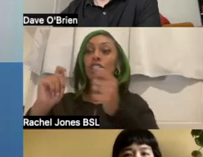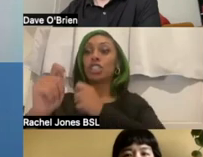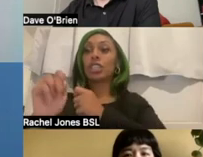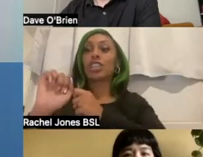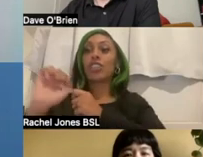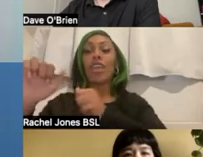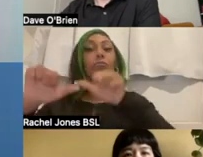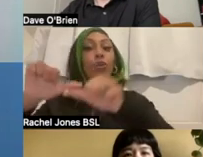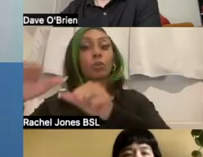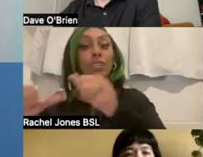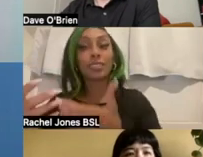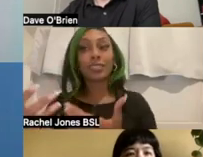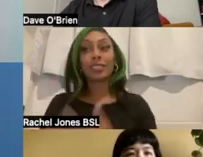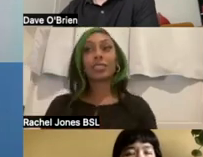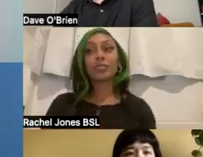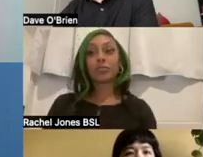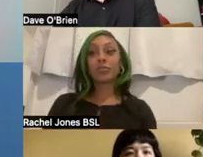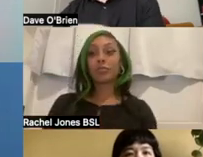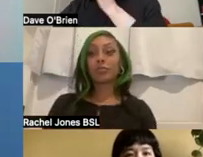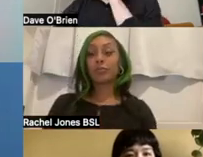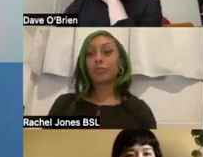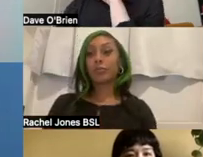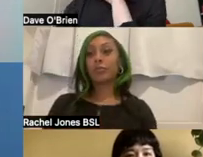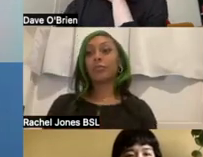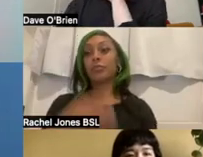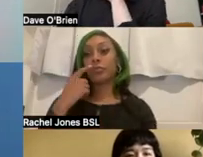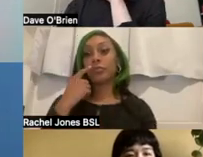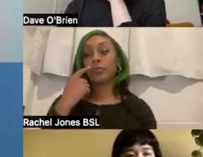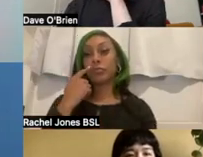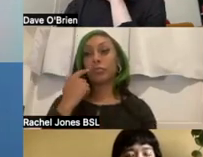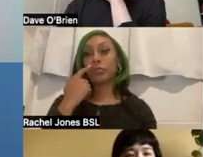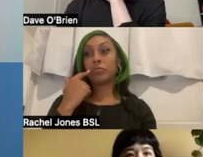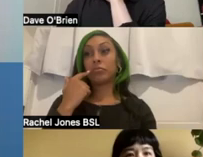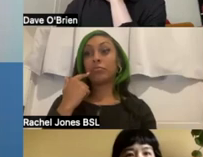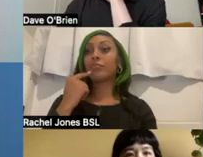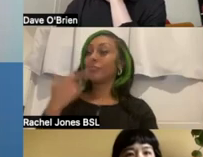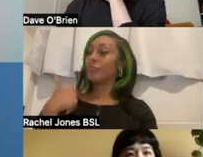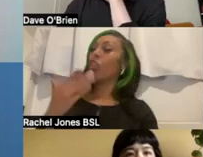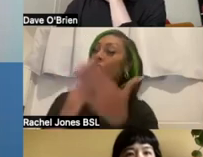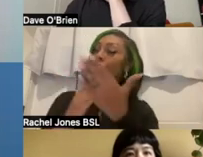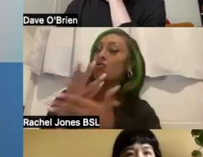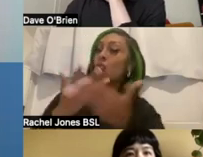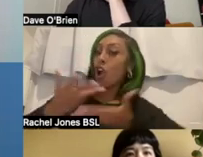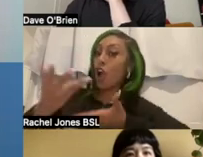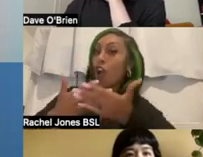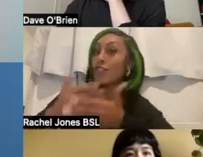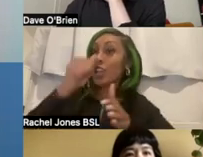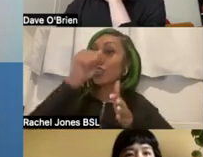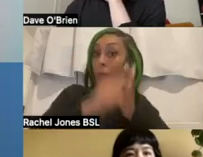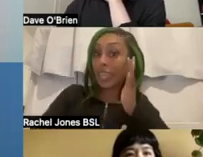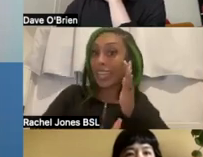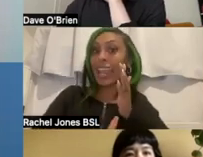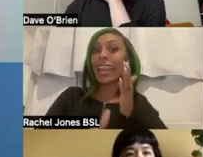And this, obviously, this was due to the conversations and the interviews we were having, but also being an